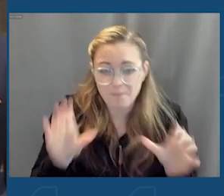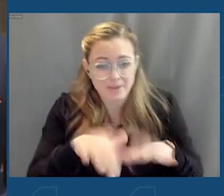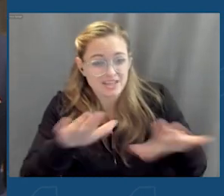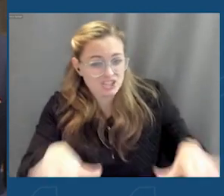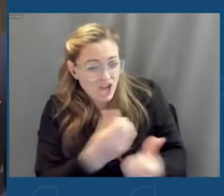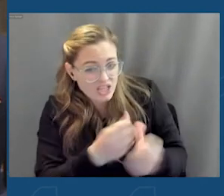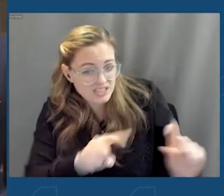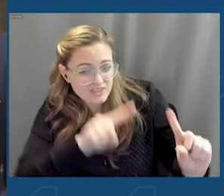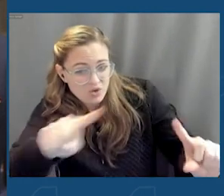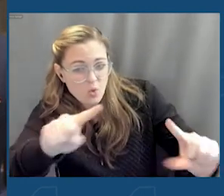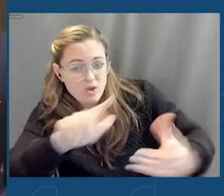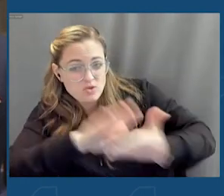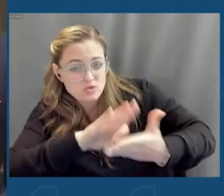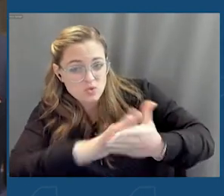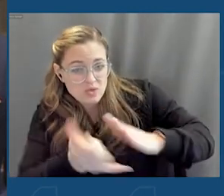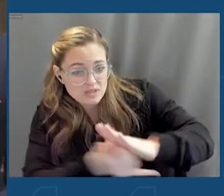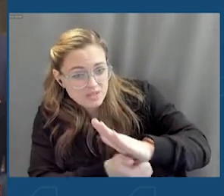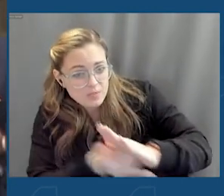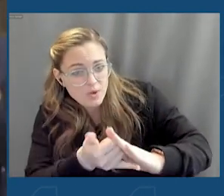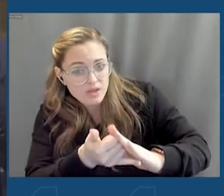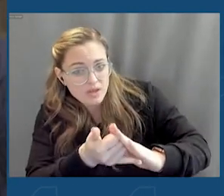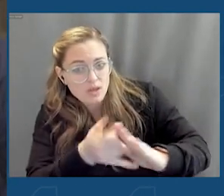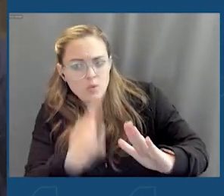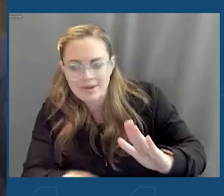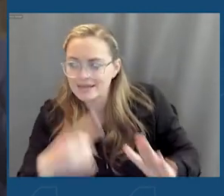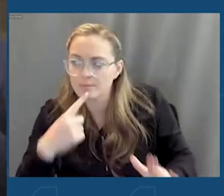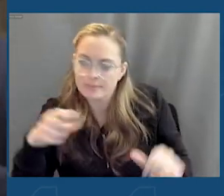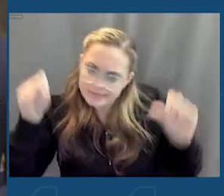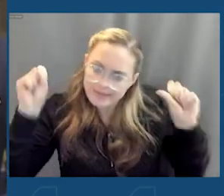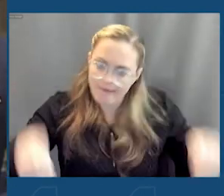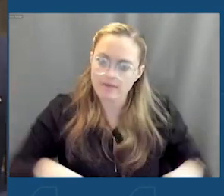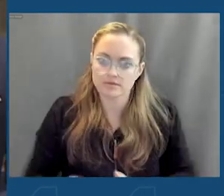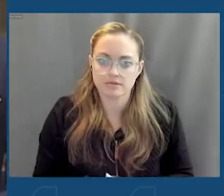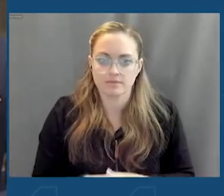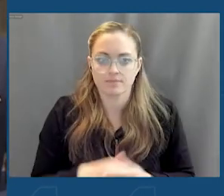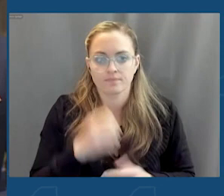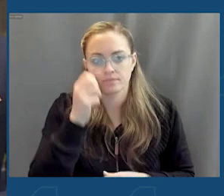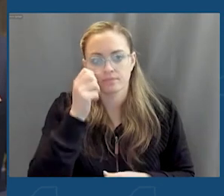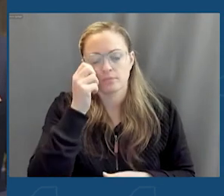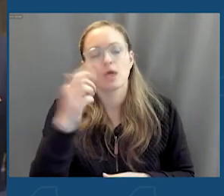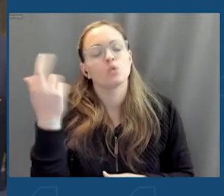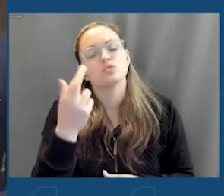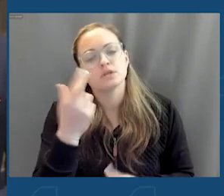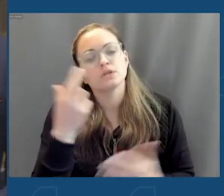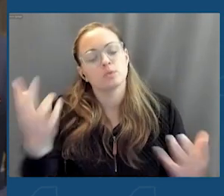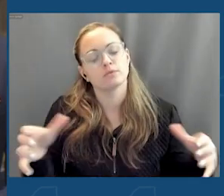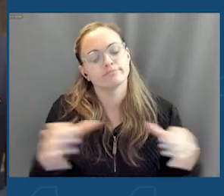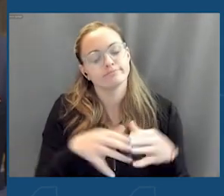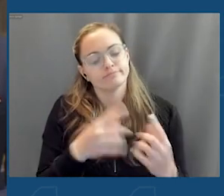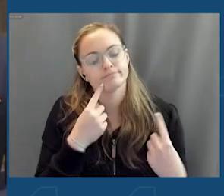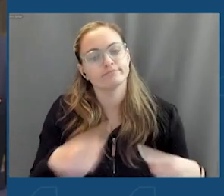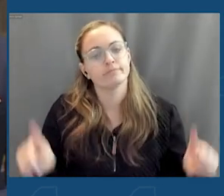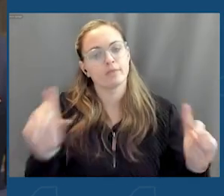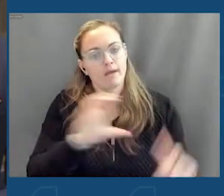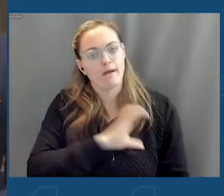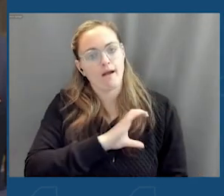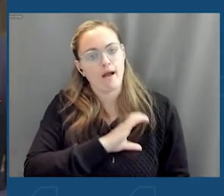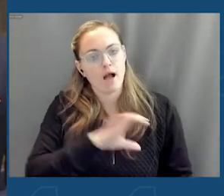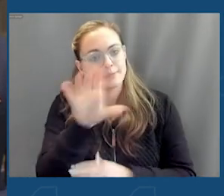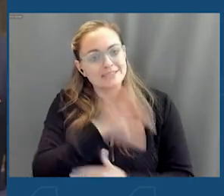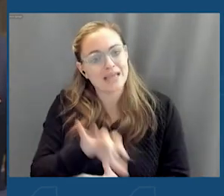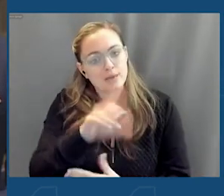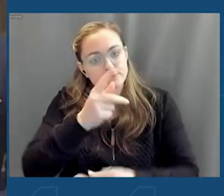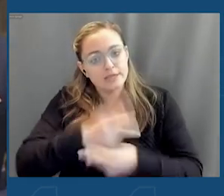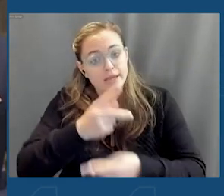going to school on the set? We had to answer that with a resounding yes. And that is why we came together to announce our Cops, Cameras, and Care